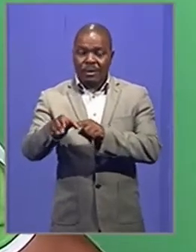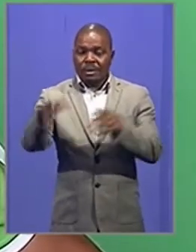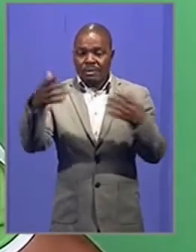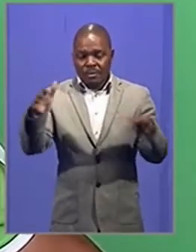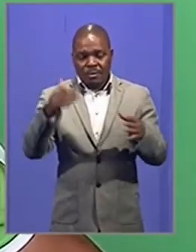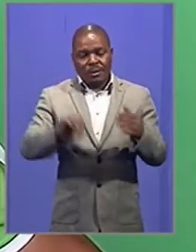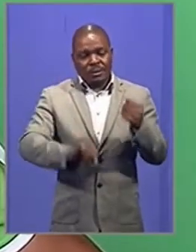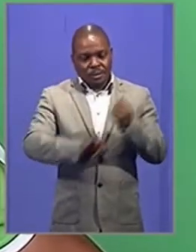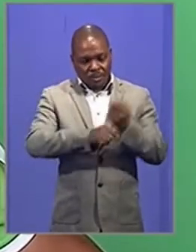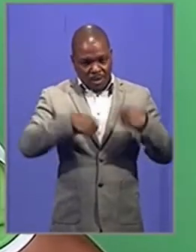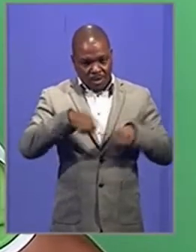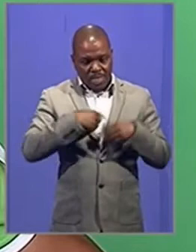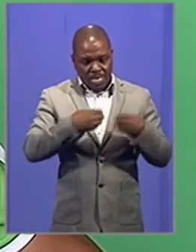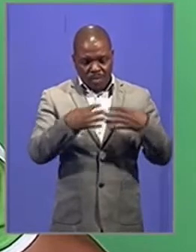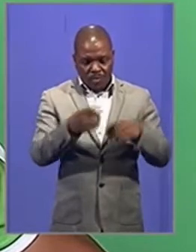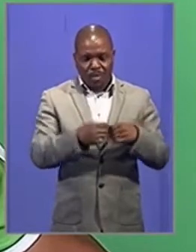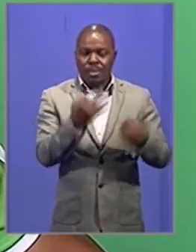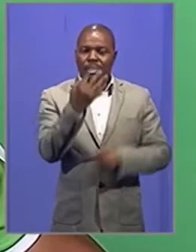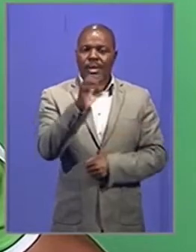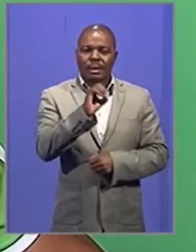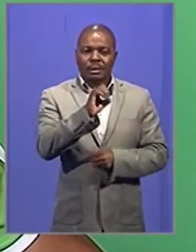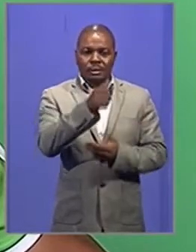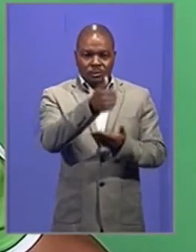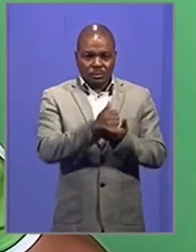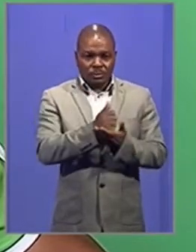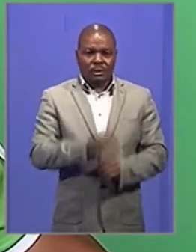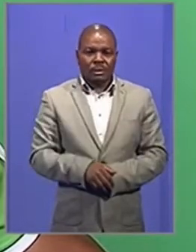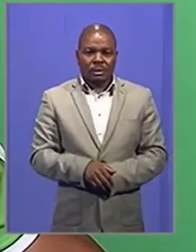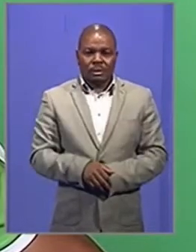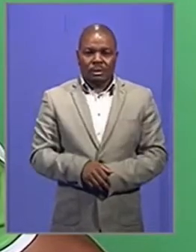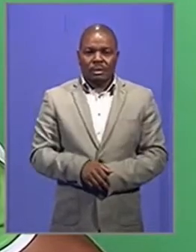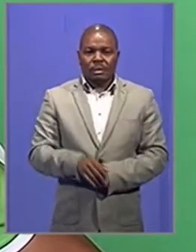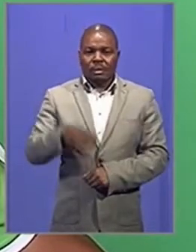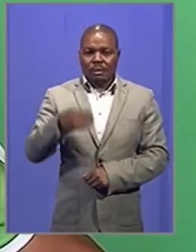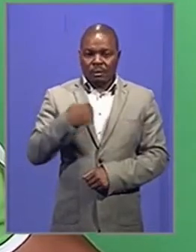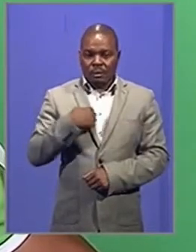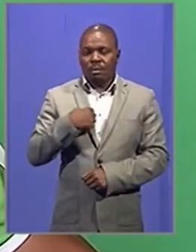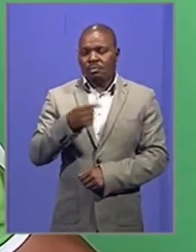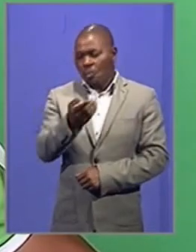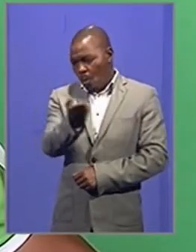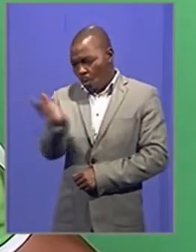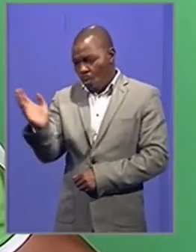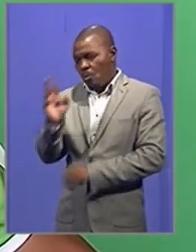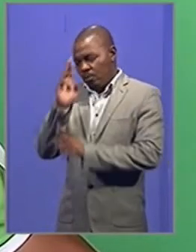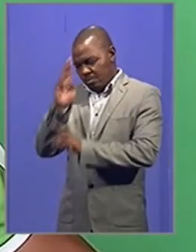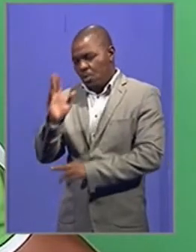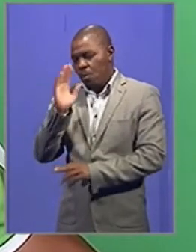seats. I am going to treat every one of them with respect.